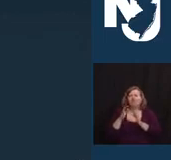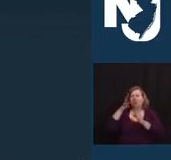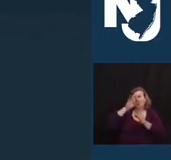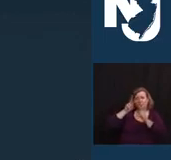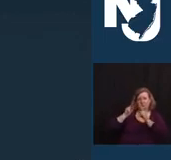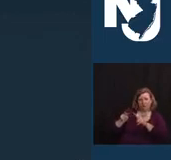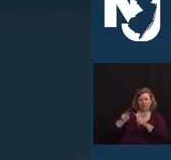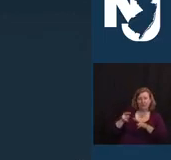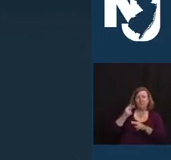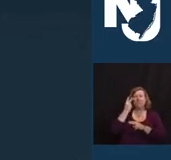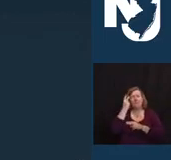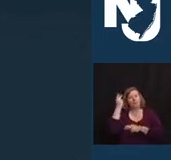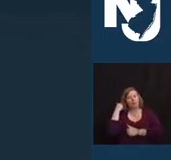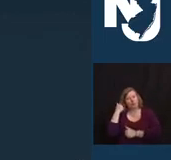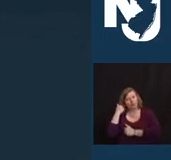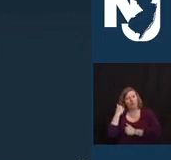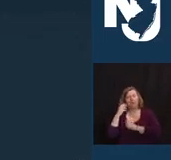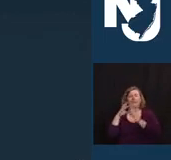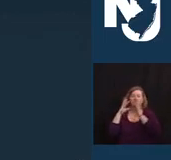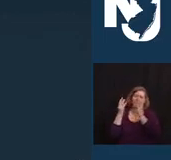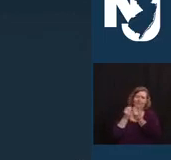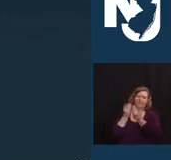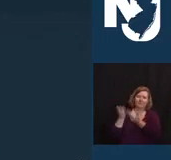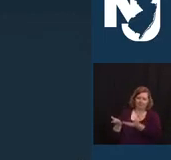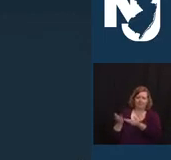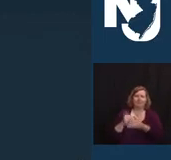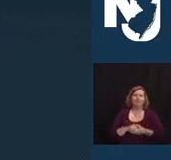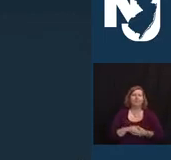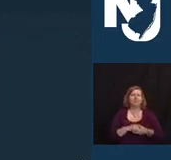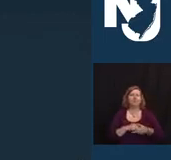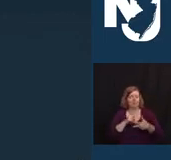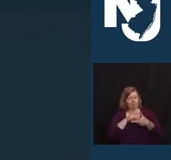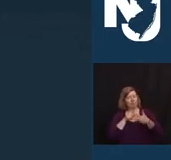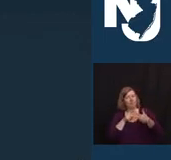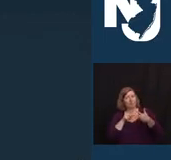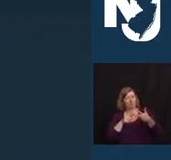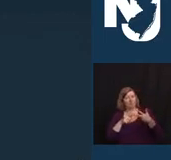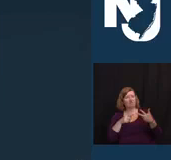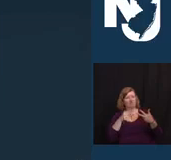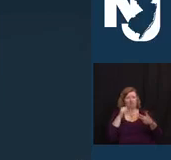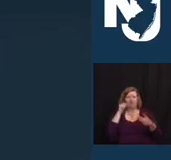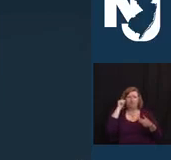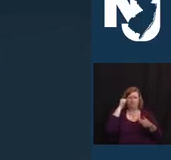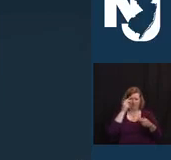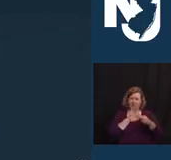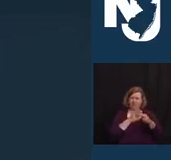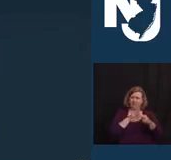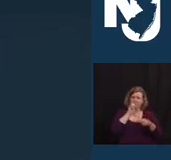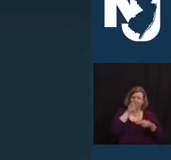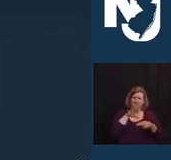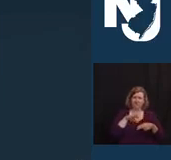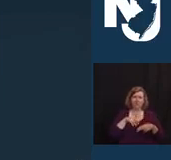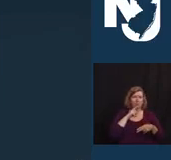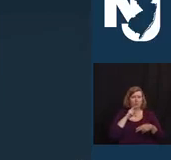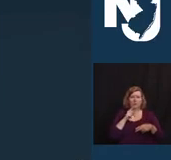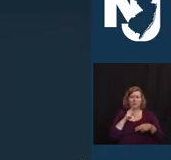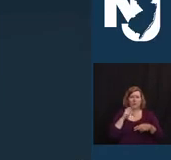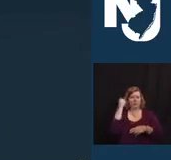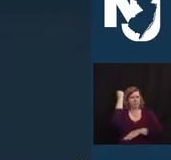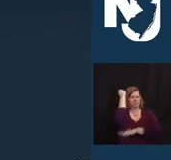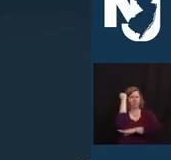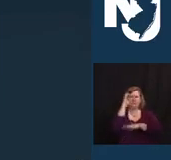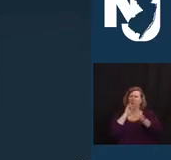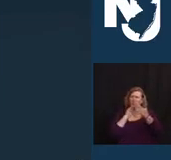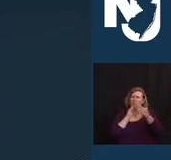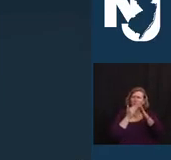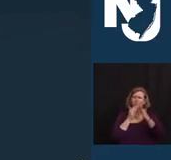memory, and her incredible family. All 3 of those we remember today were cornerstones in their communities. May their